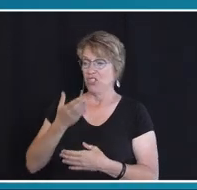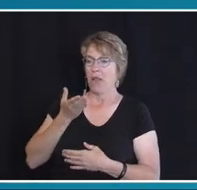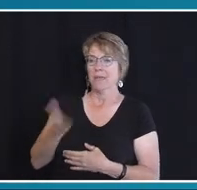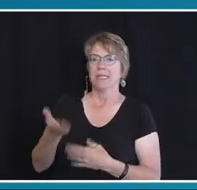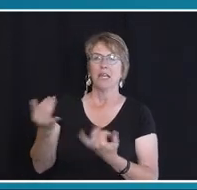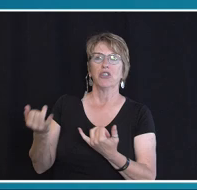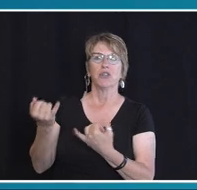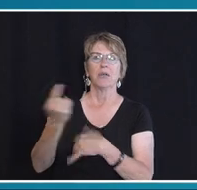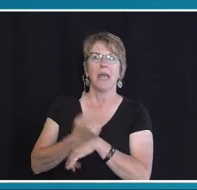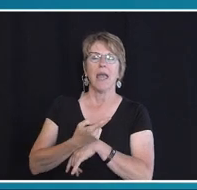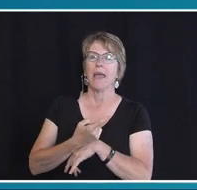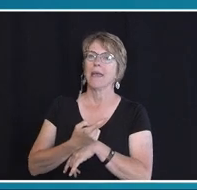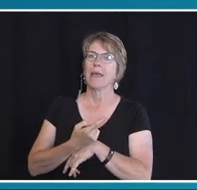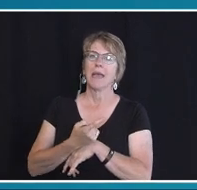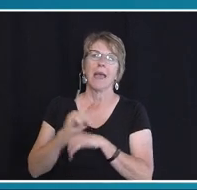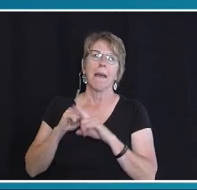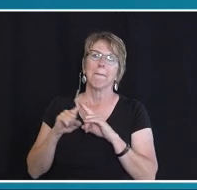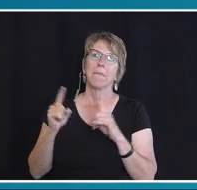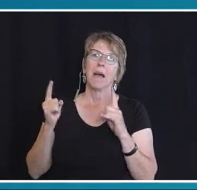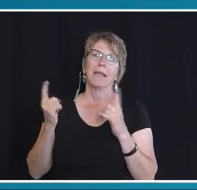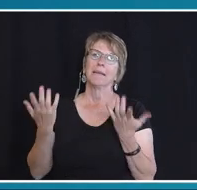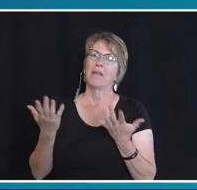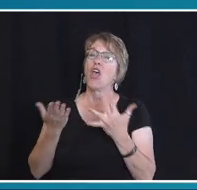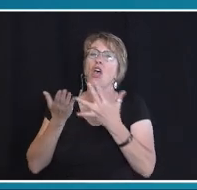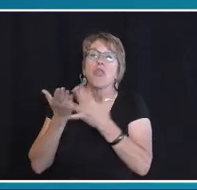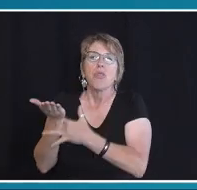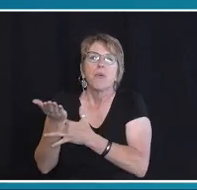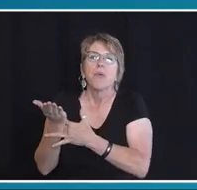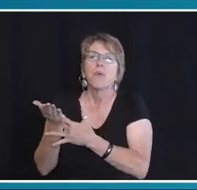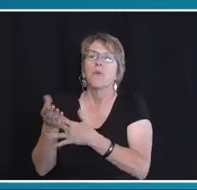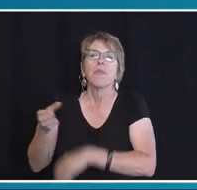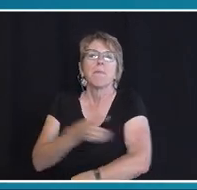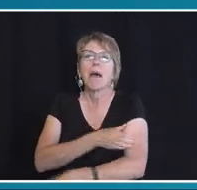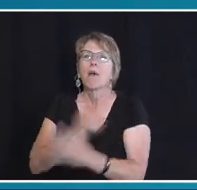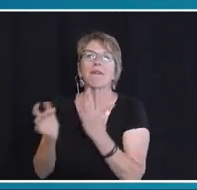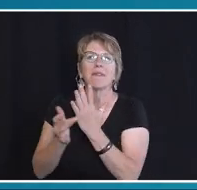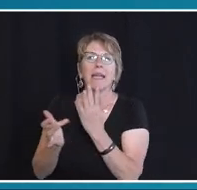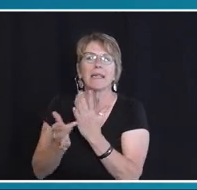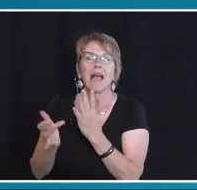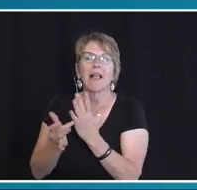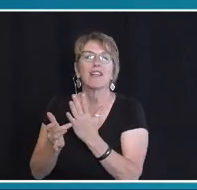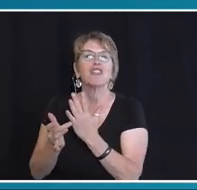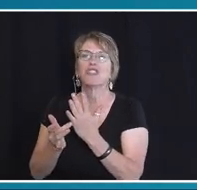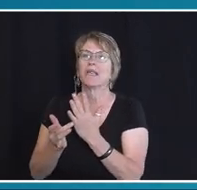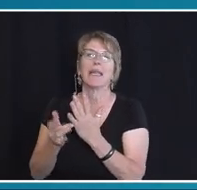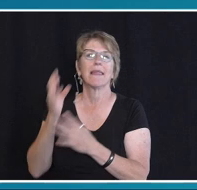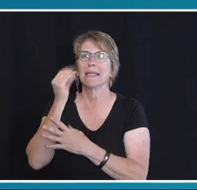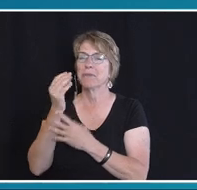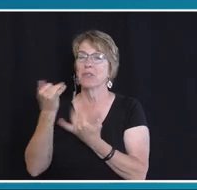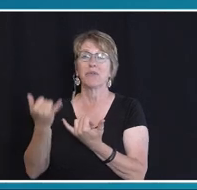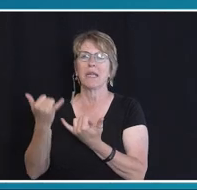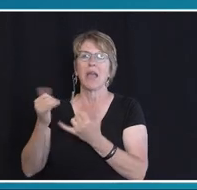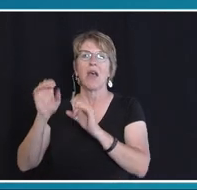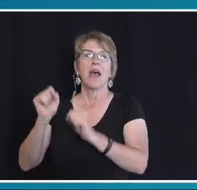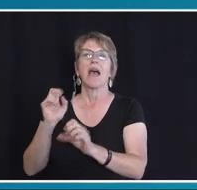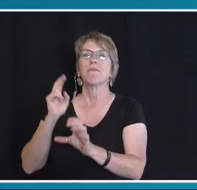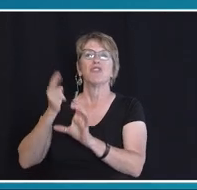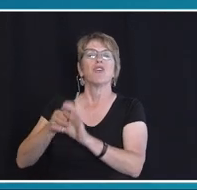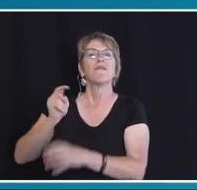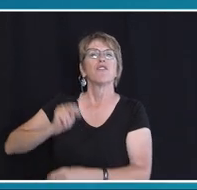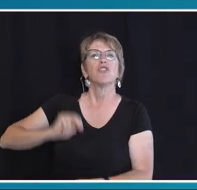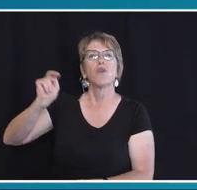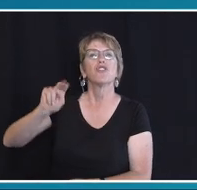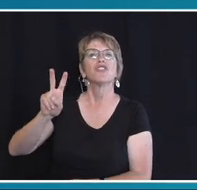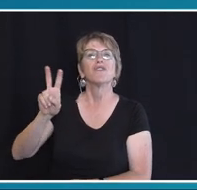was there with you guys at Target Field, but as you can see through the power of technology and what we are in these times, I'm able to join you from Northern Virginia